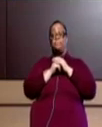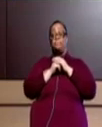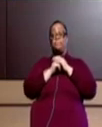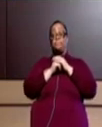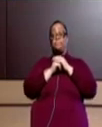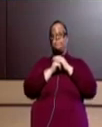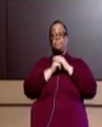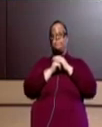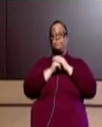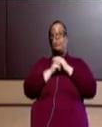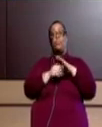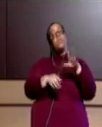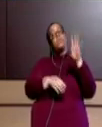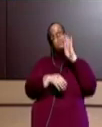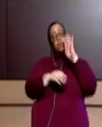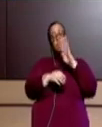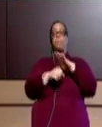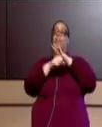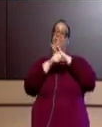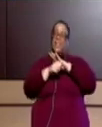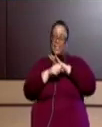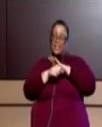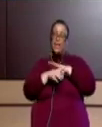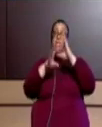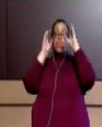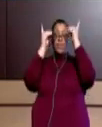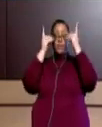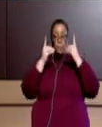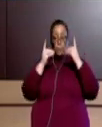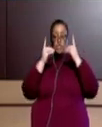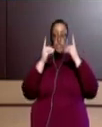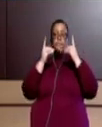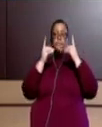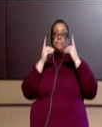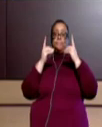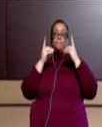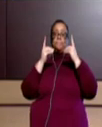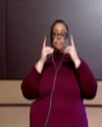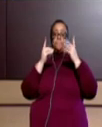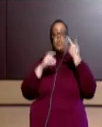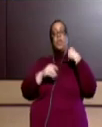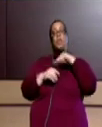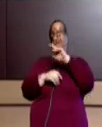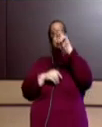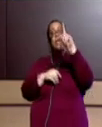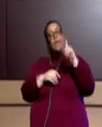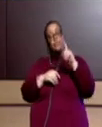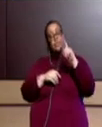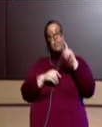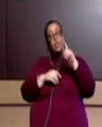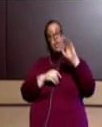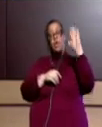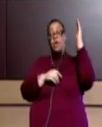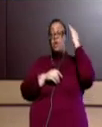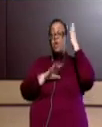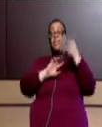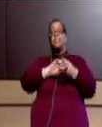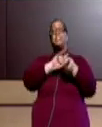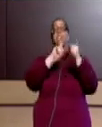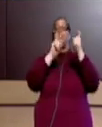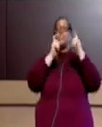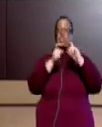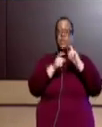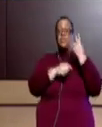were talking about the anxiety and the depression and things like that in our places. We have to know that this is a shift